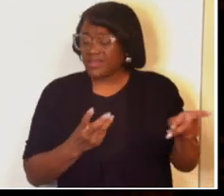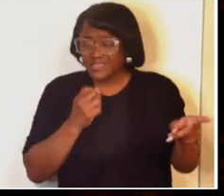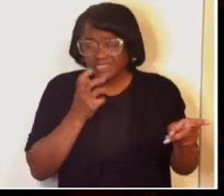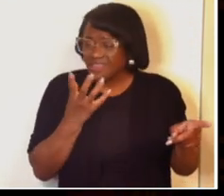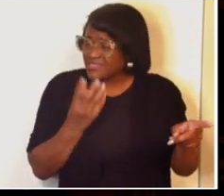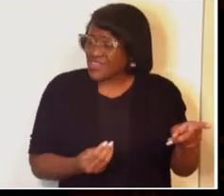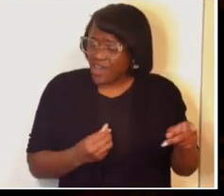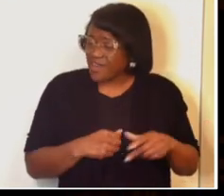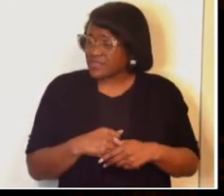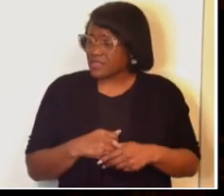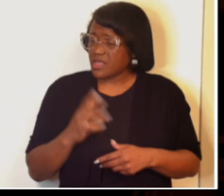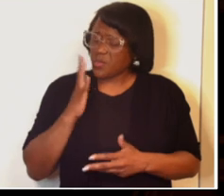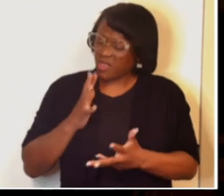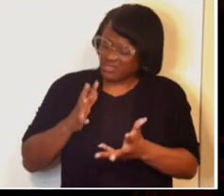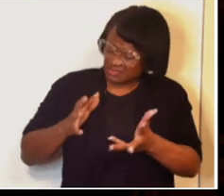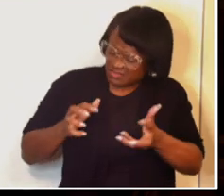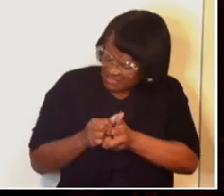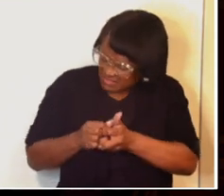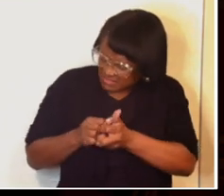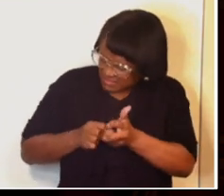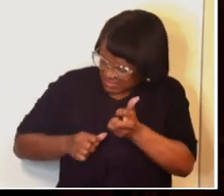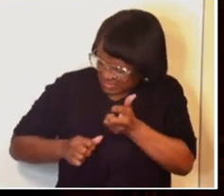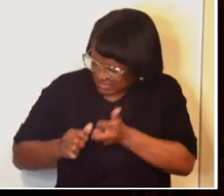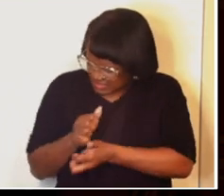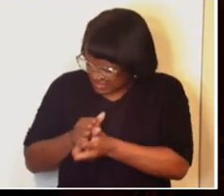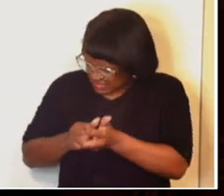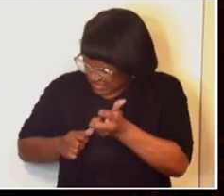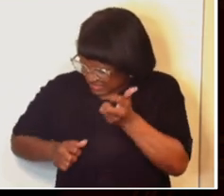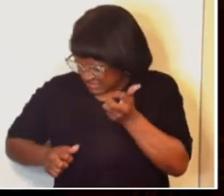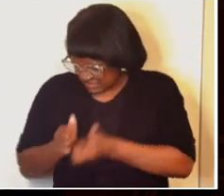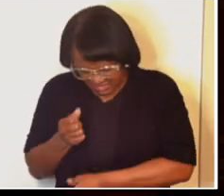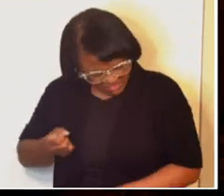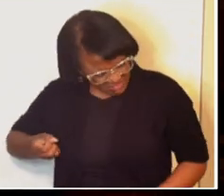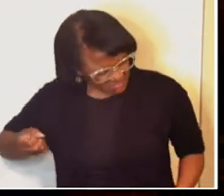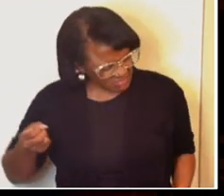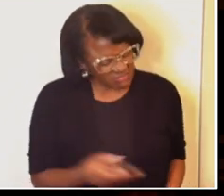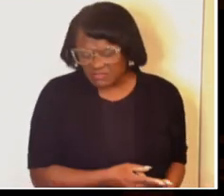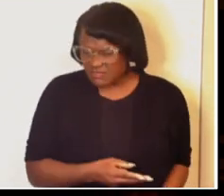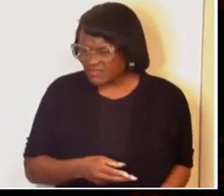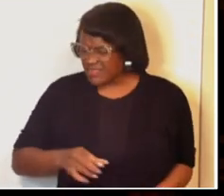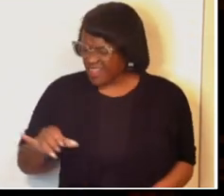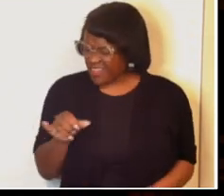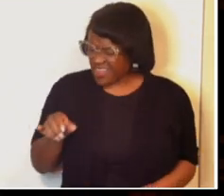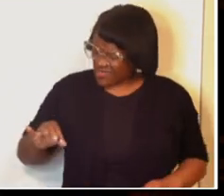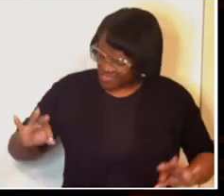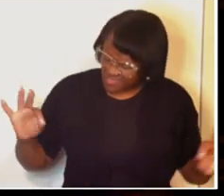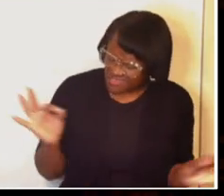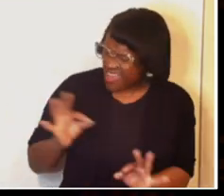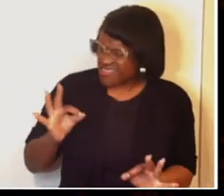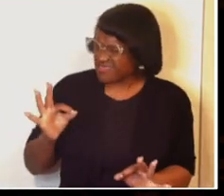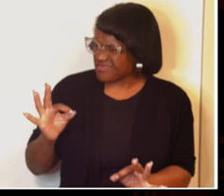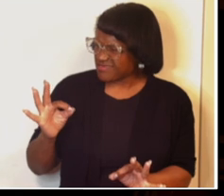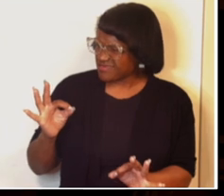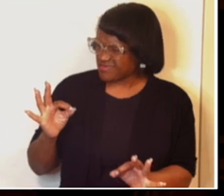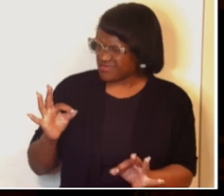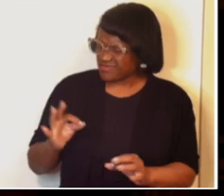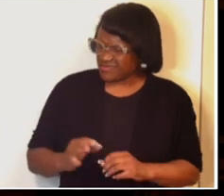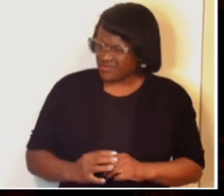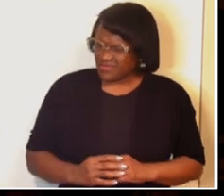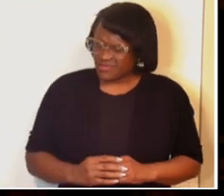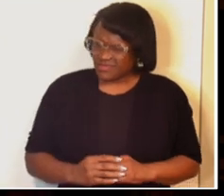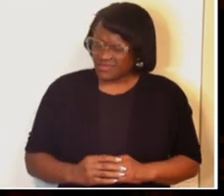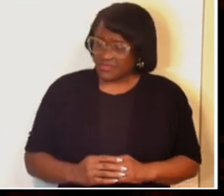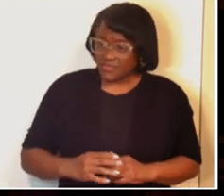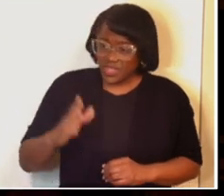will chew you up in various ways and spit you out on the pavement like sunflower seeds on hot summer days. It